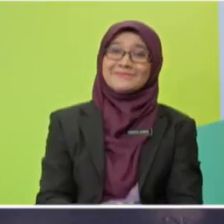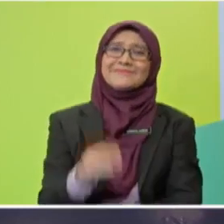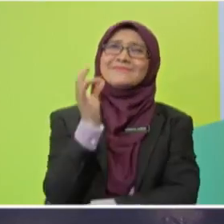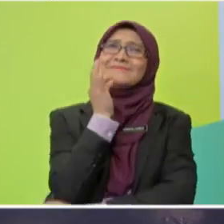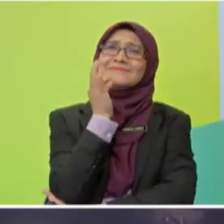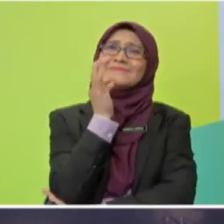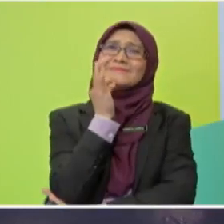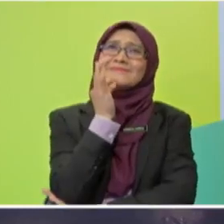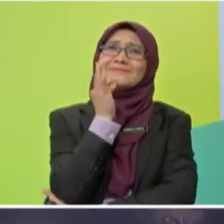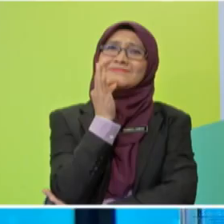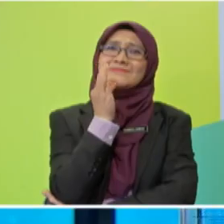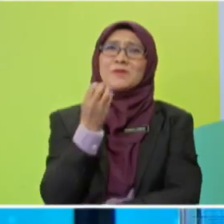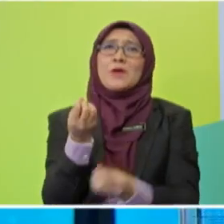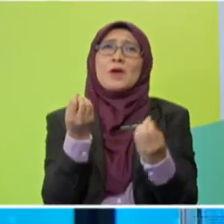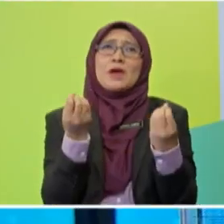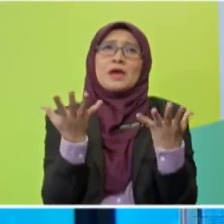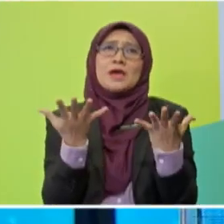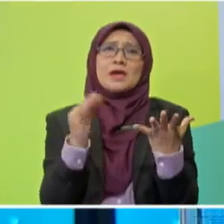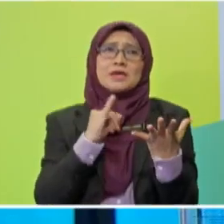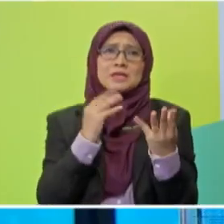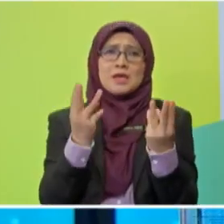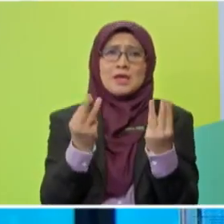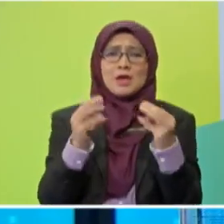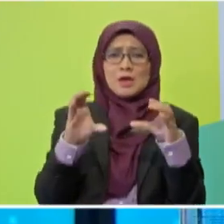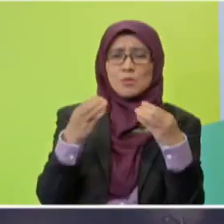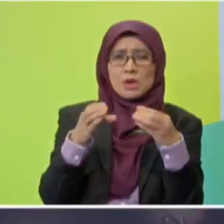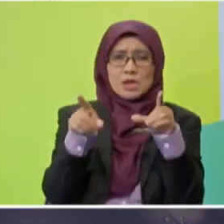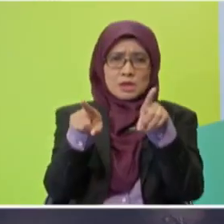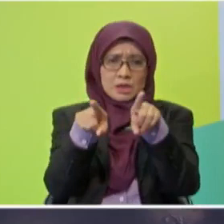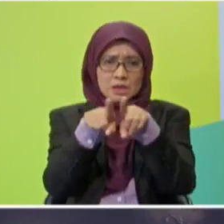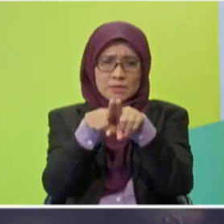But then again, how do I make it equal?